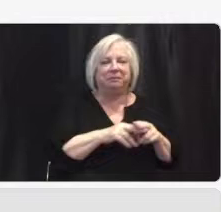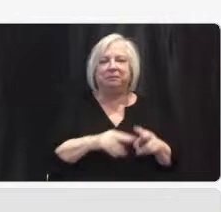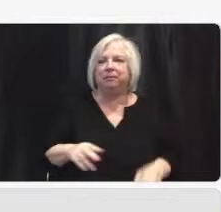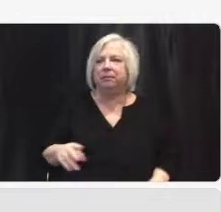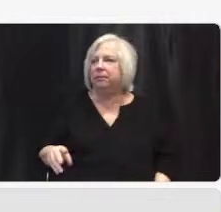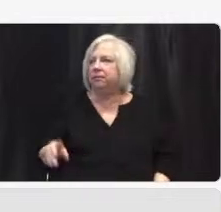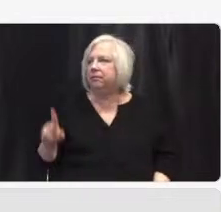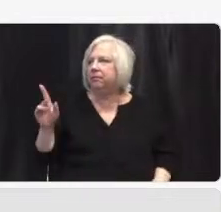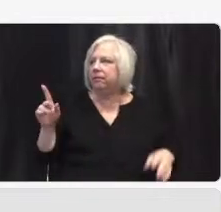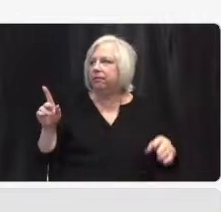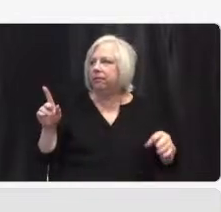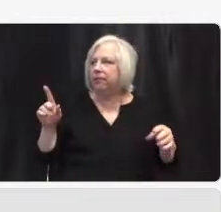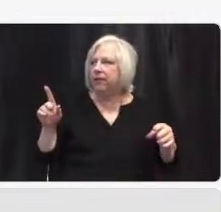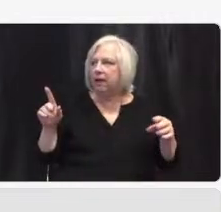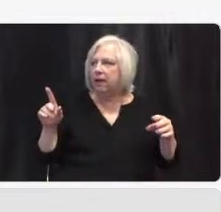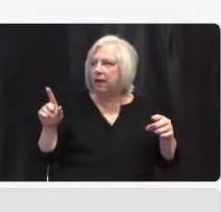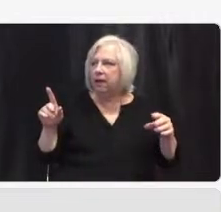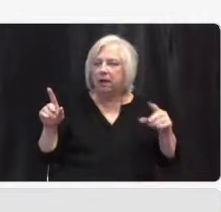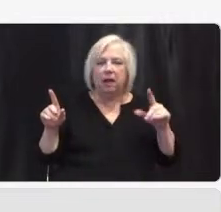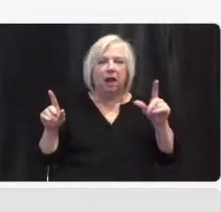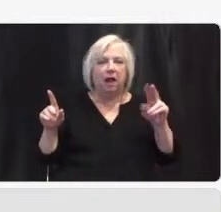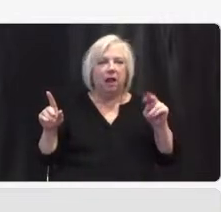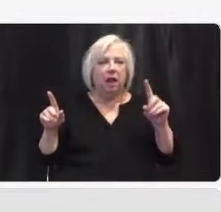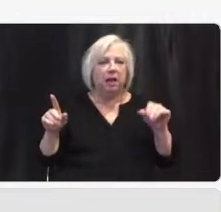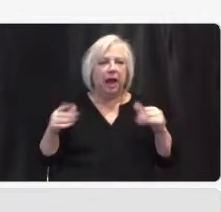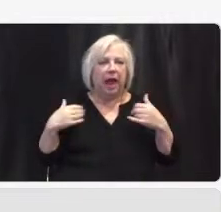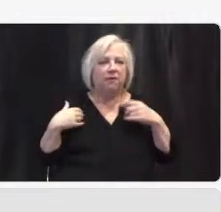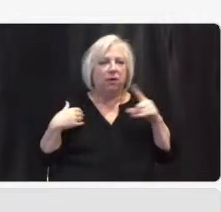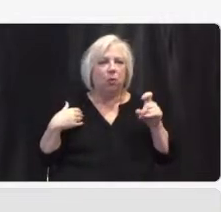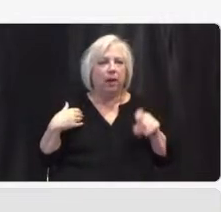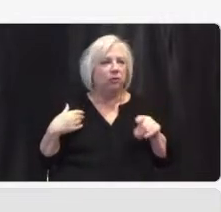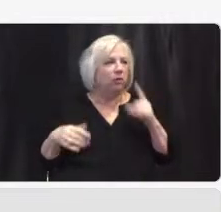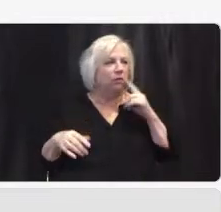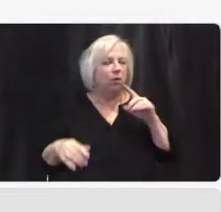have a question for Mr. Marino.